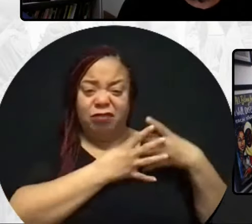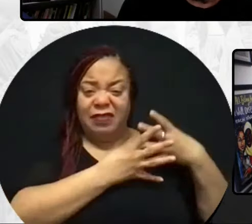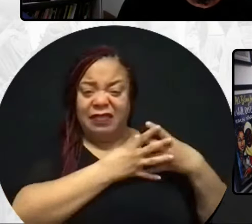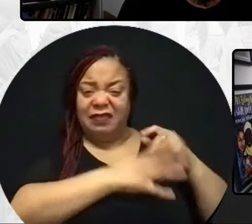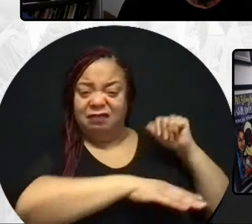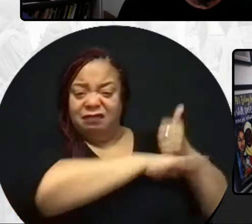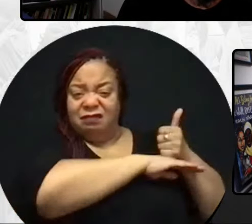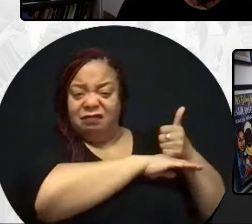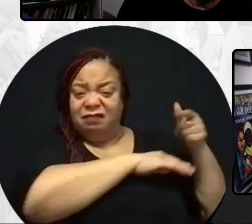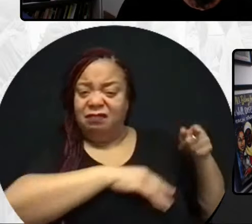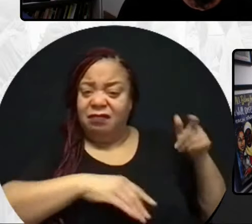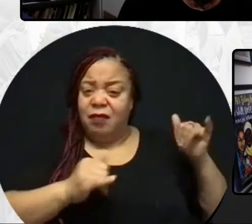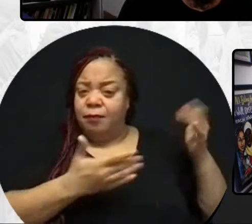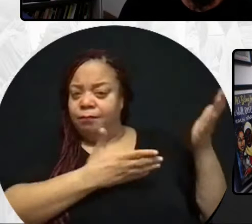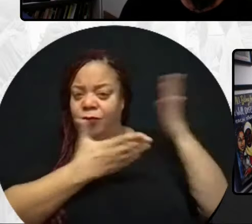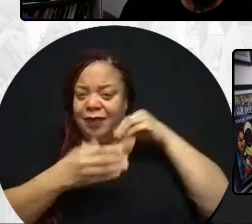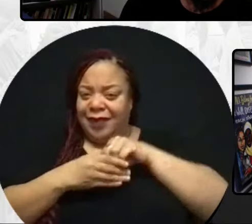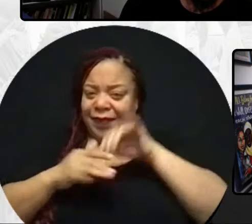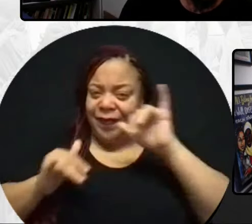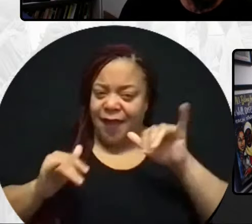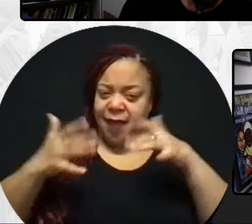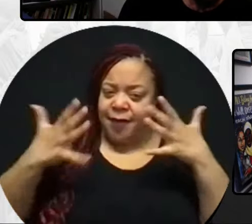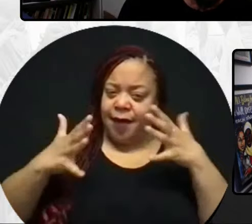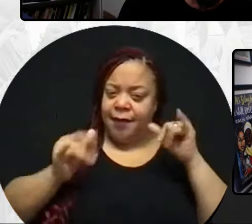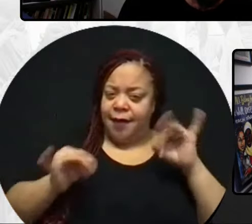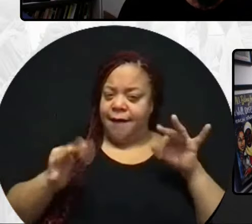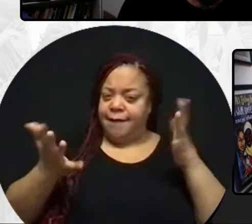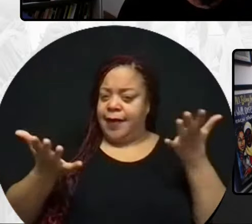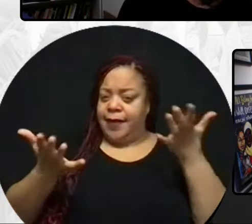that creates the kind of wider